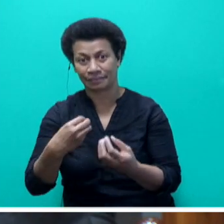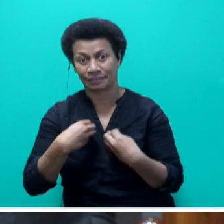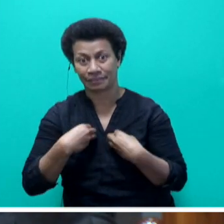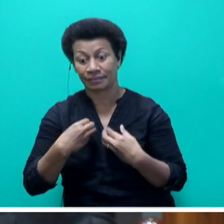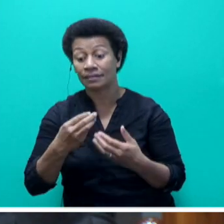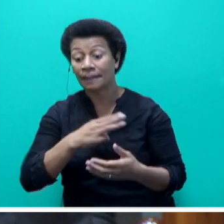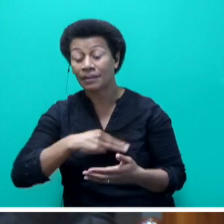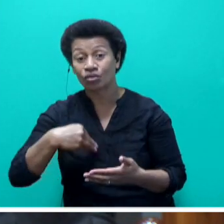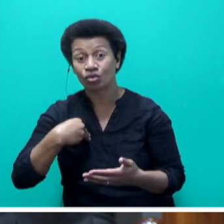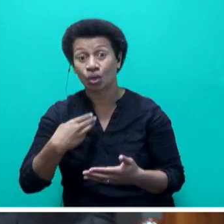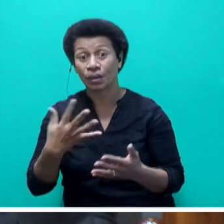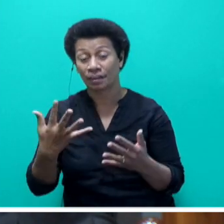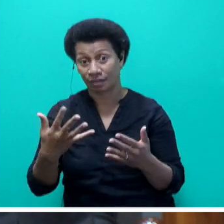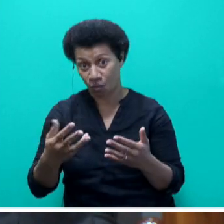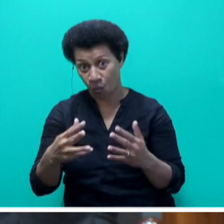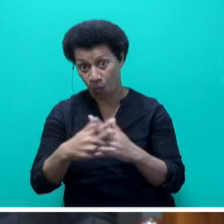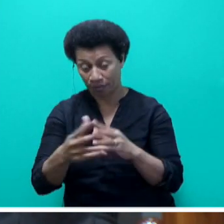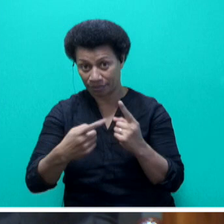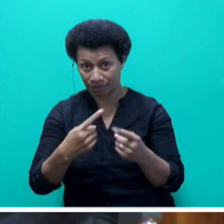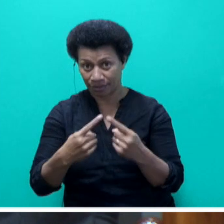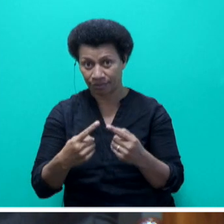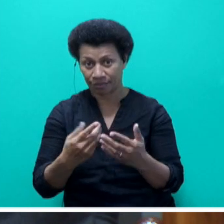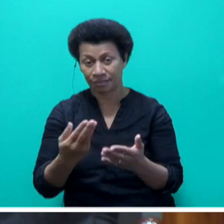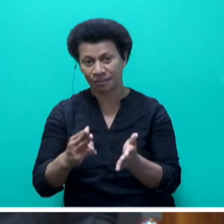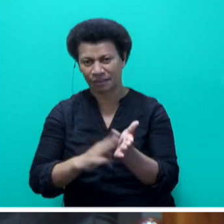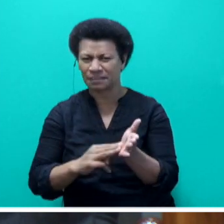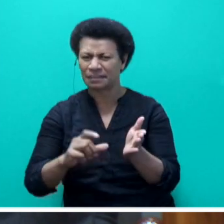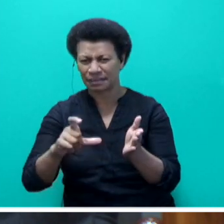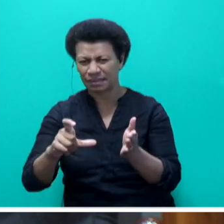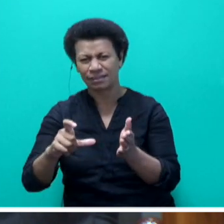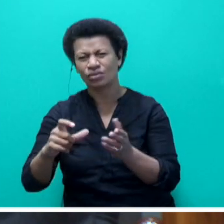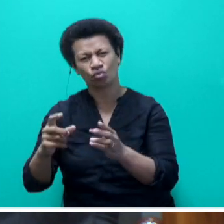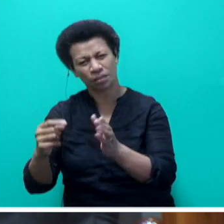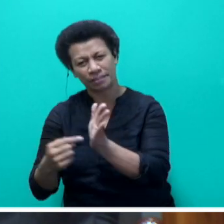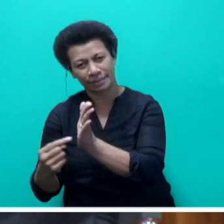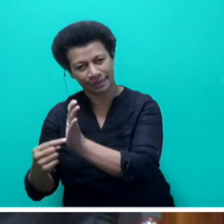Ministry website at www.mctt and learn more.